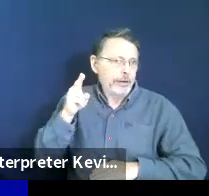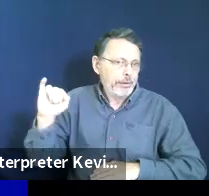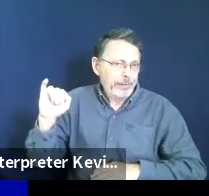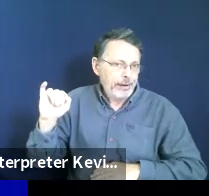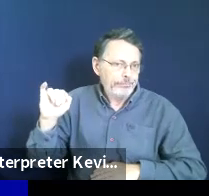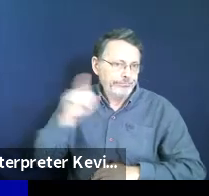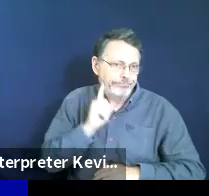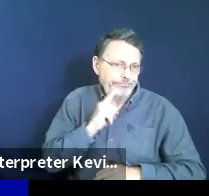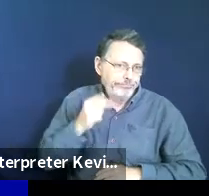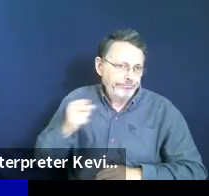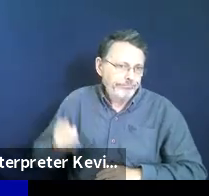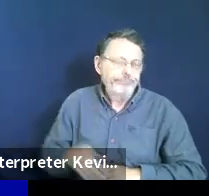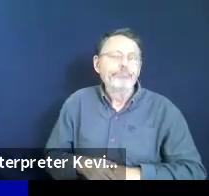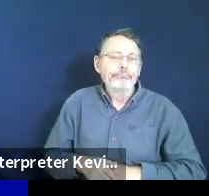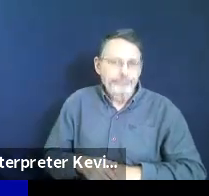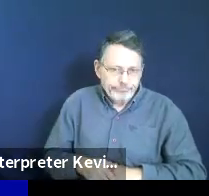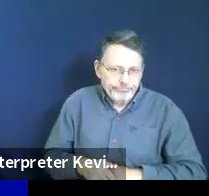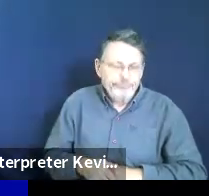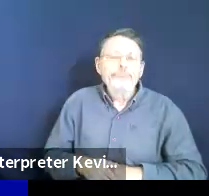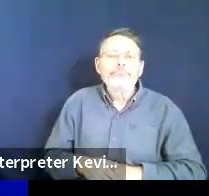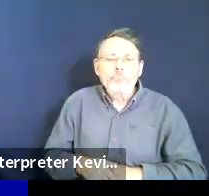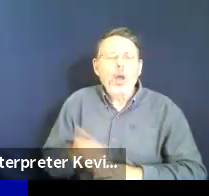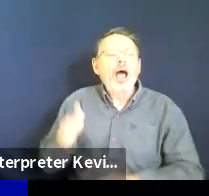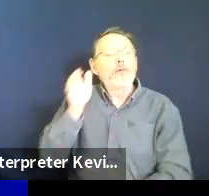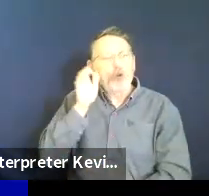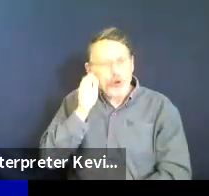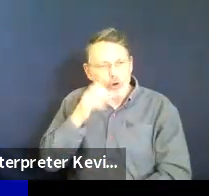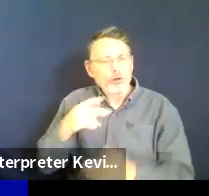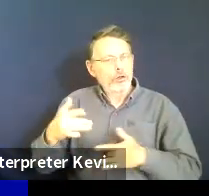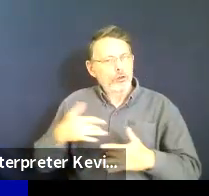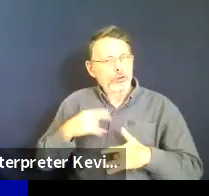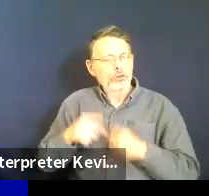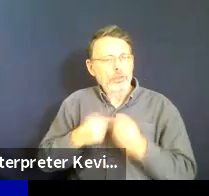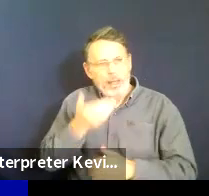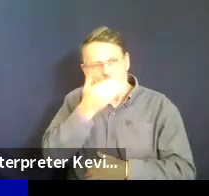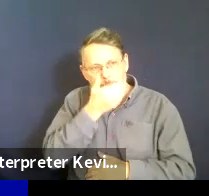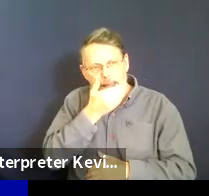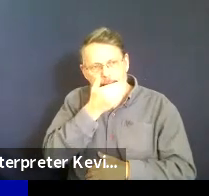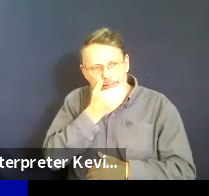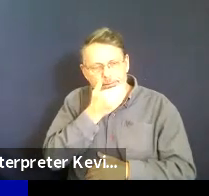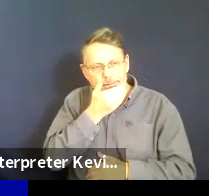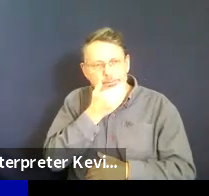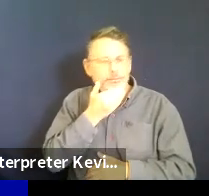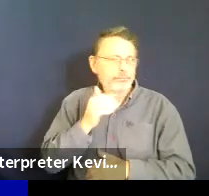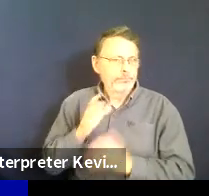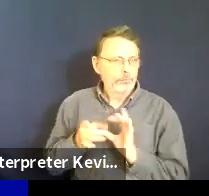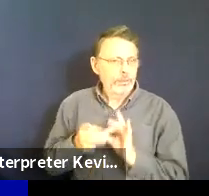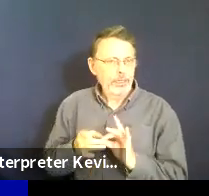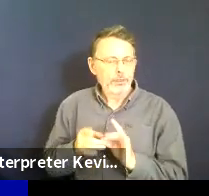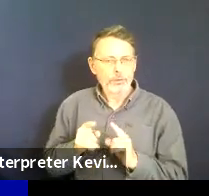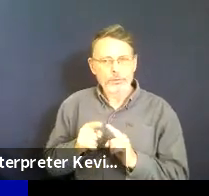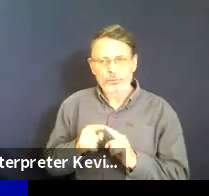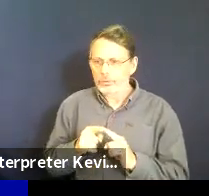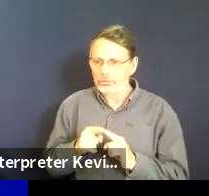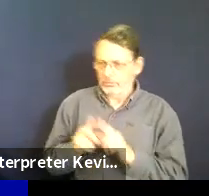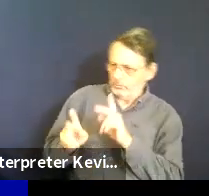So, you know, we have heard the concerns about masks, whether that's regards to